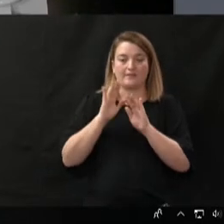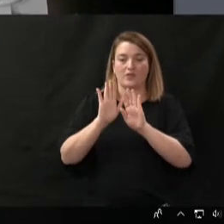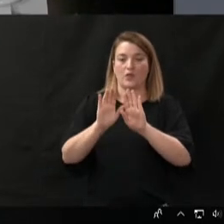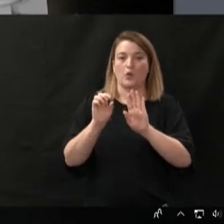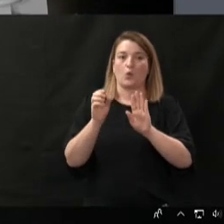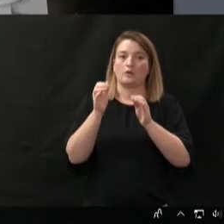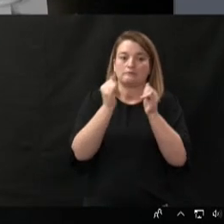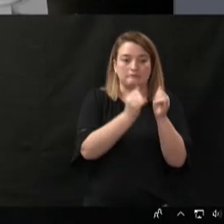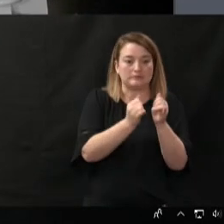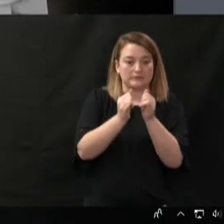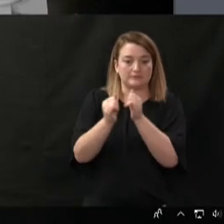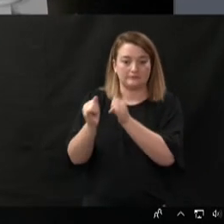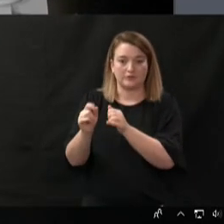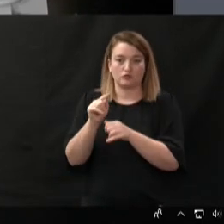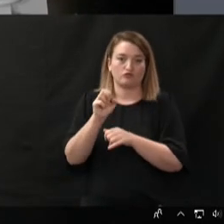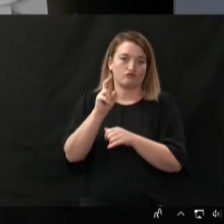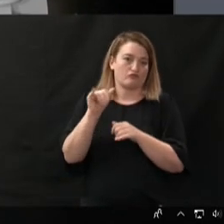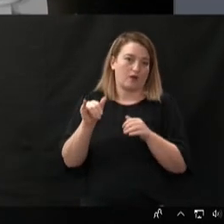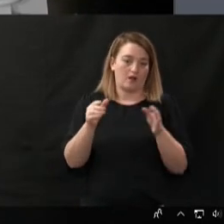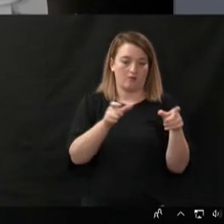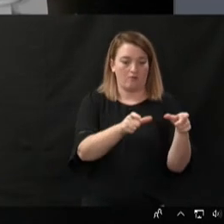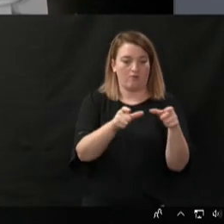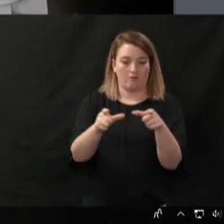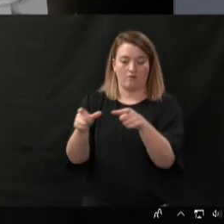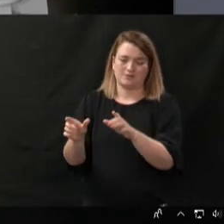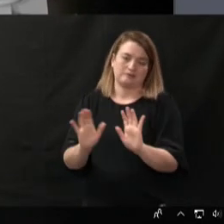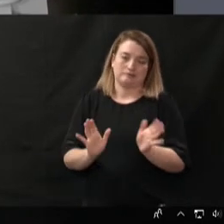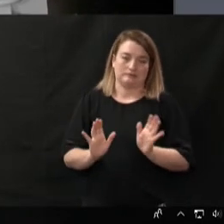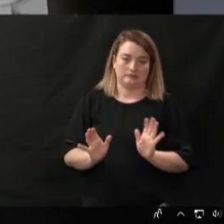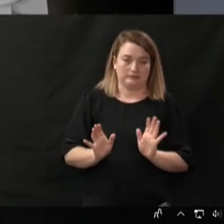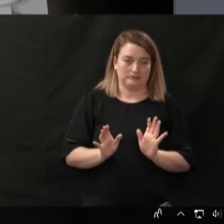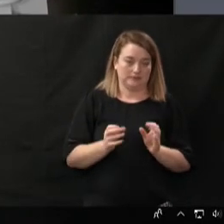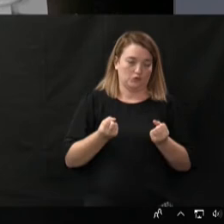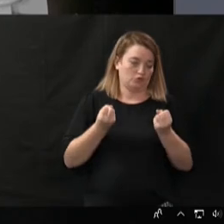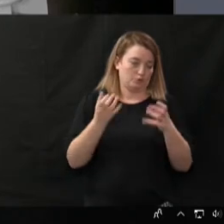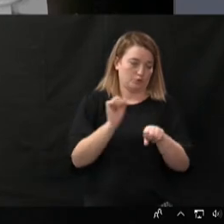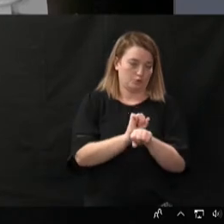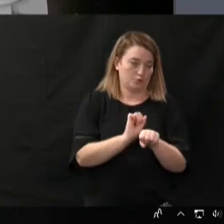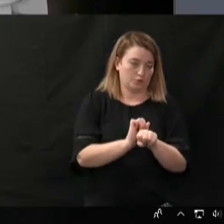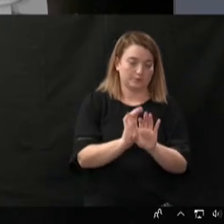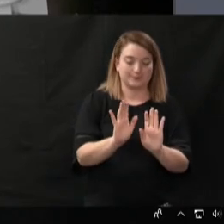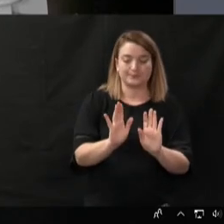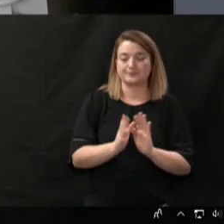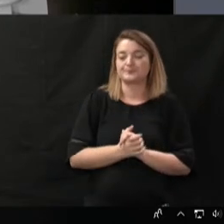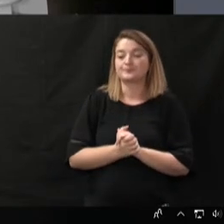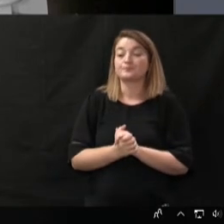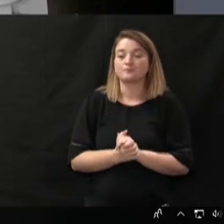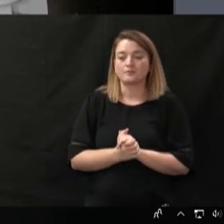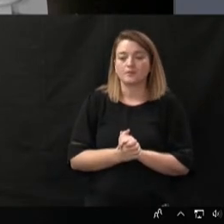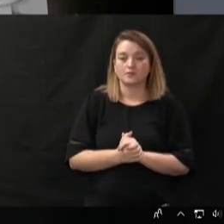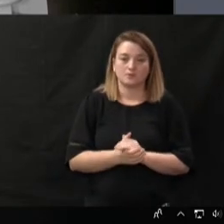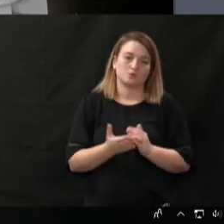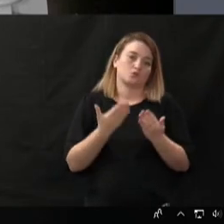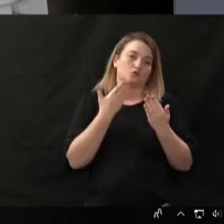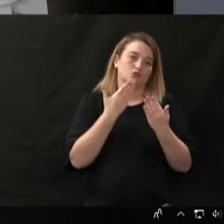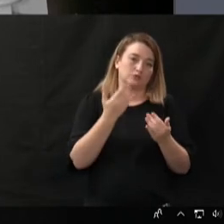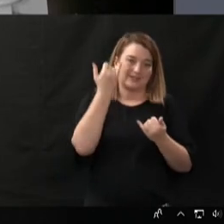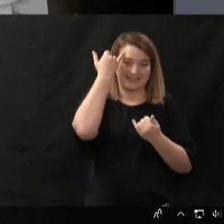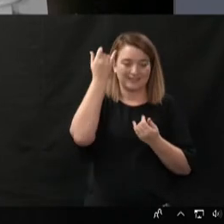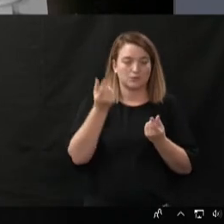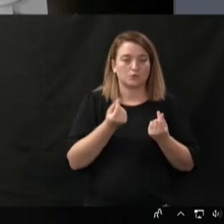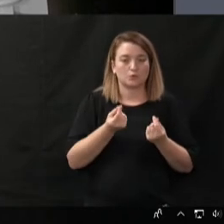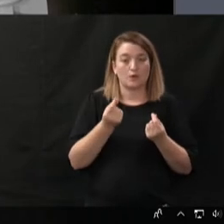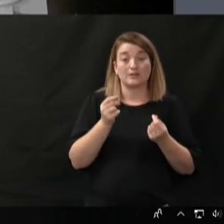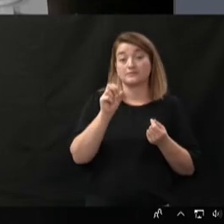word after you show it to them 3 times, either skywrite or on some sort of a rough surface. And then they're